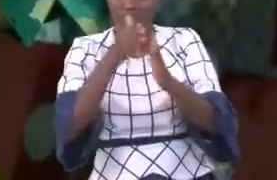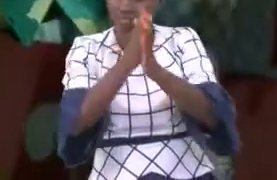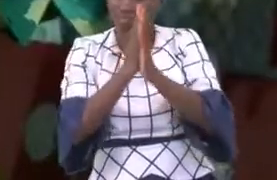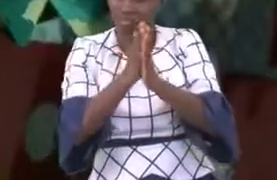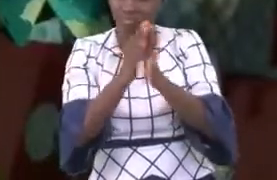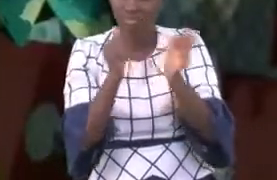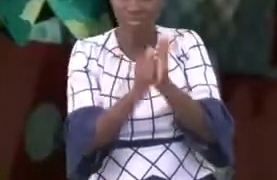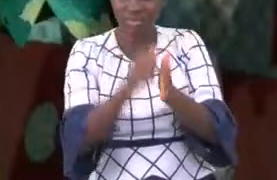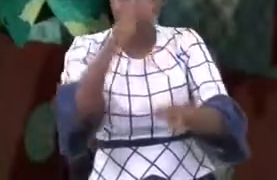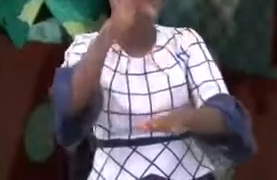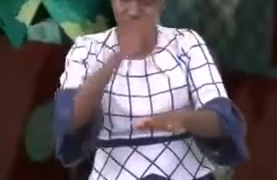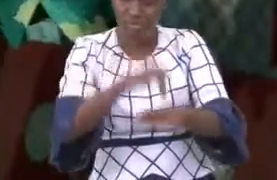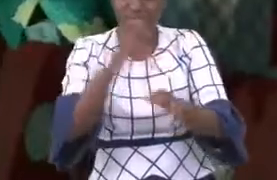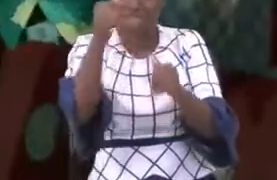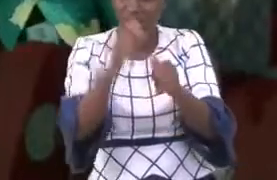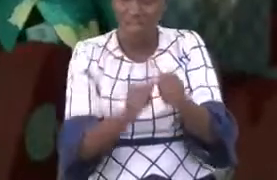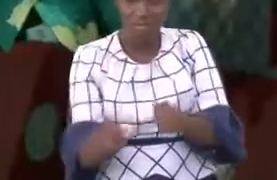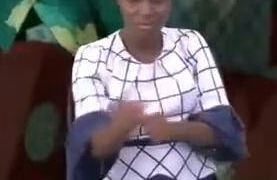Jesus' name.